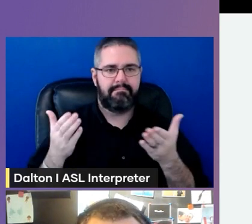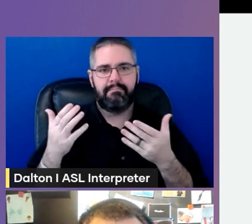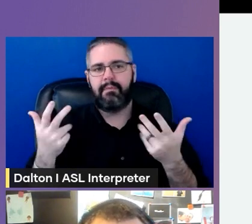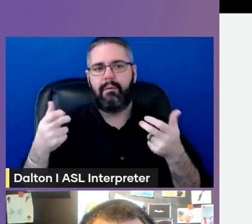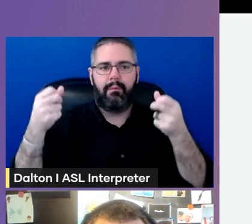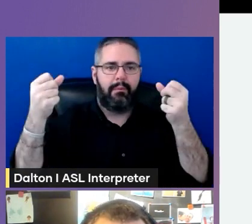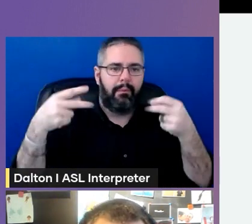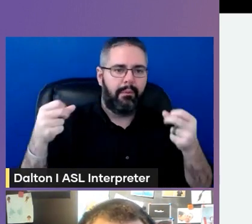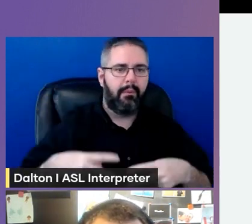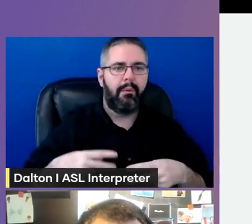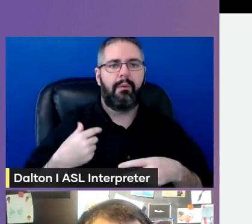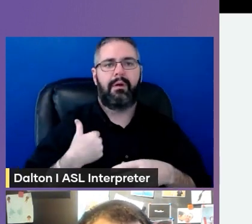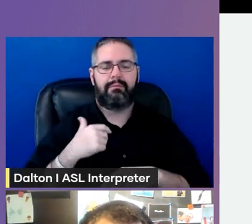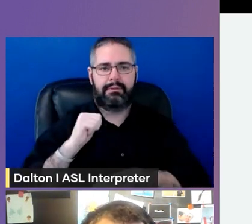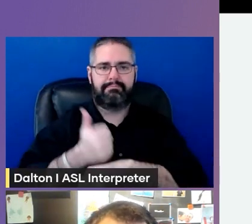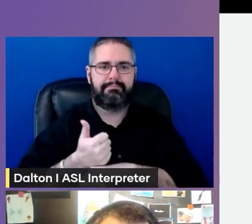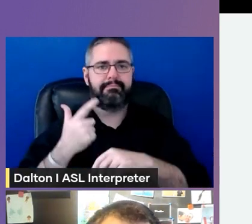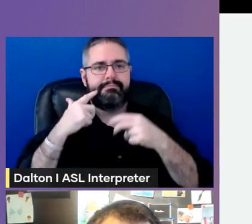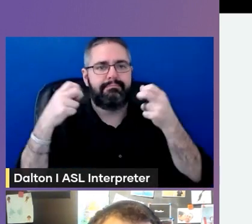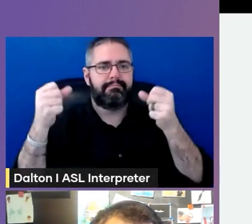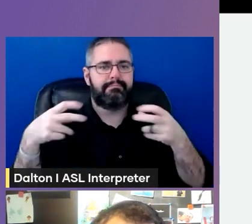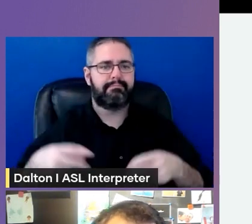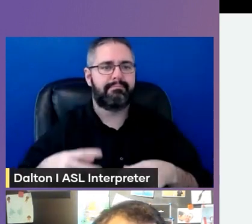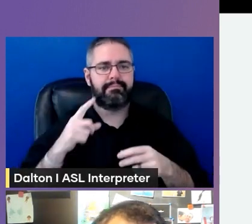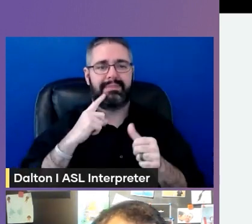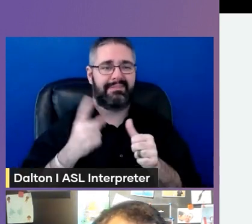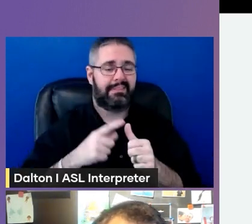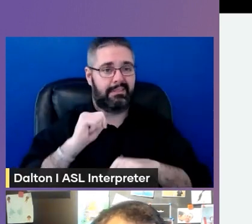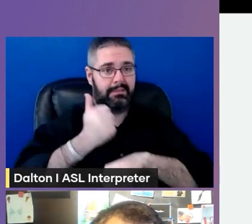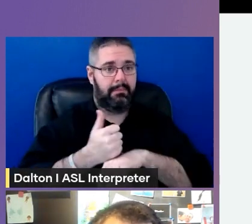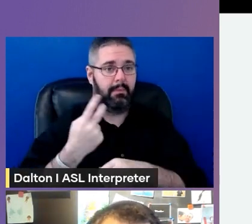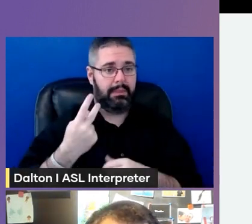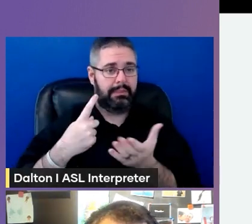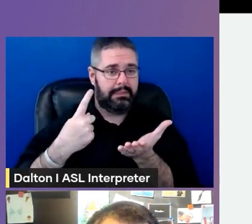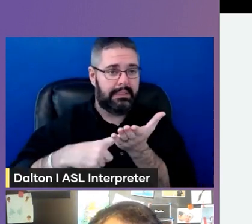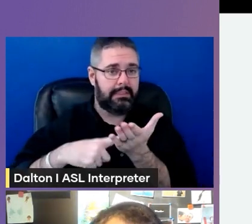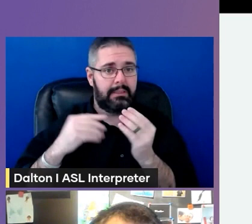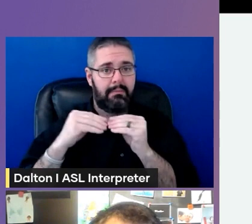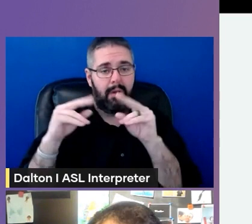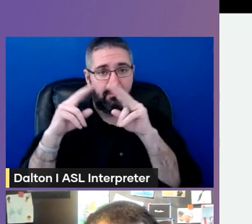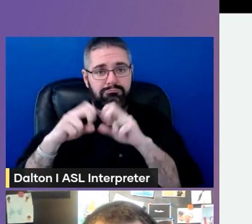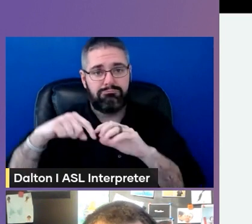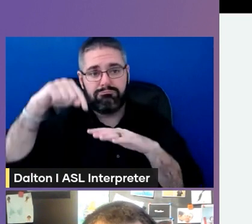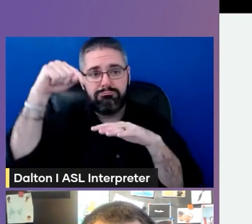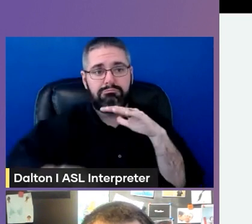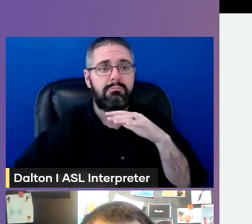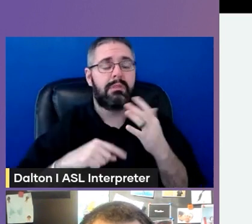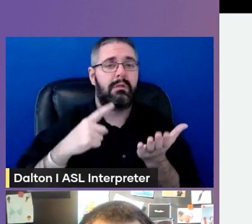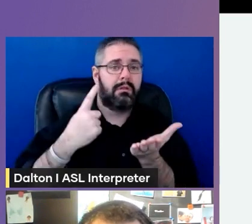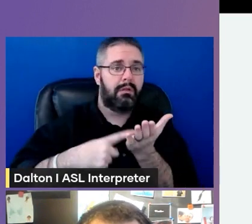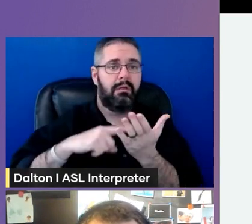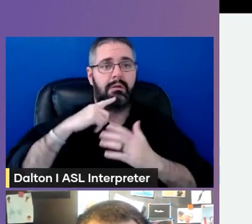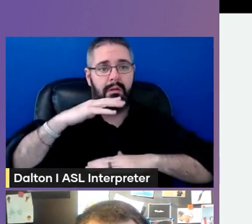bare bones code set up already for the 3 steps we discussed. And if you drill into deploy, well, the platform is actually